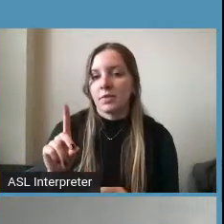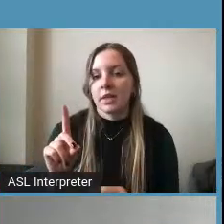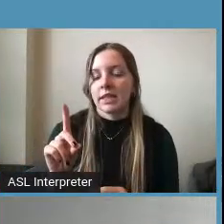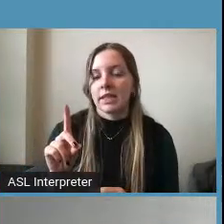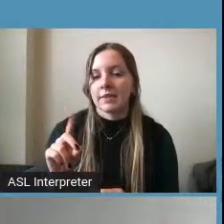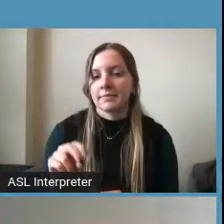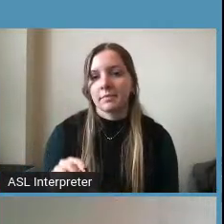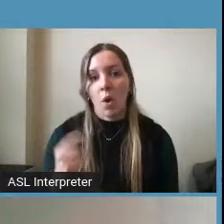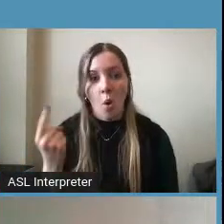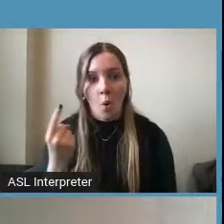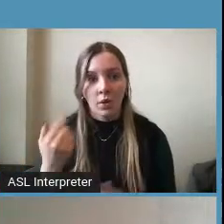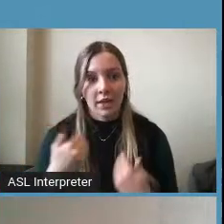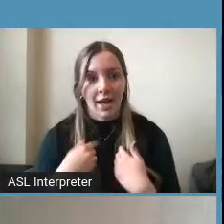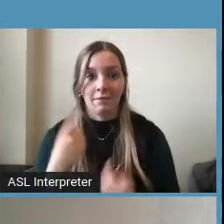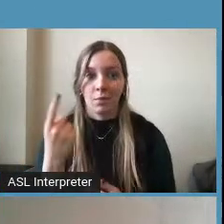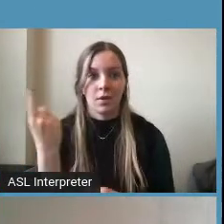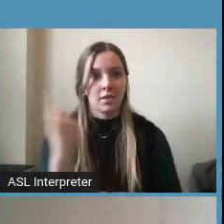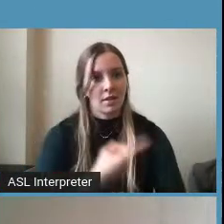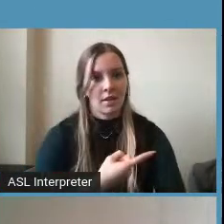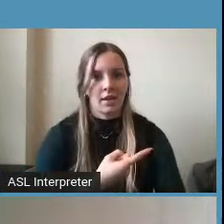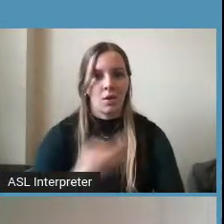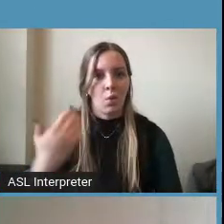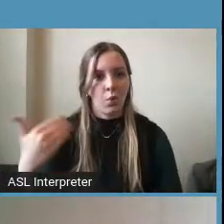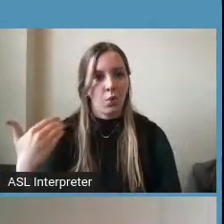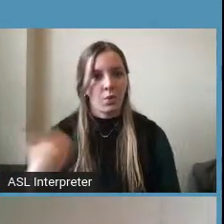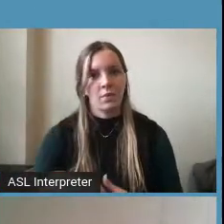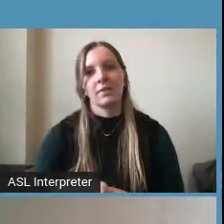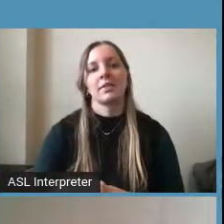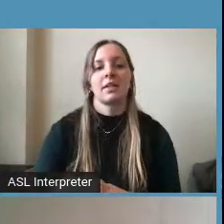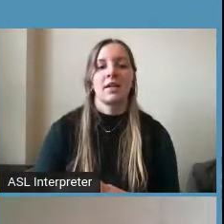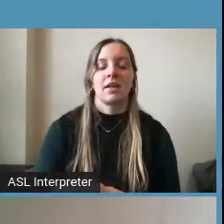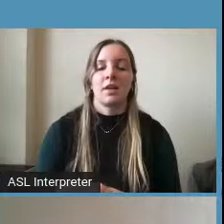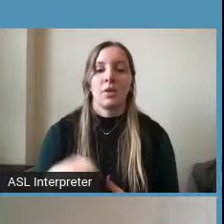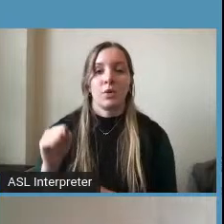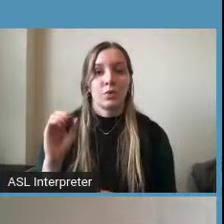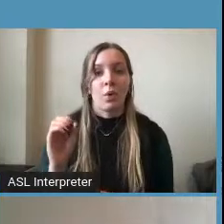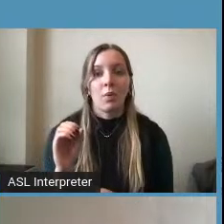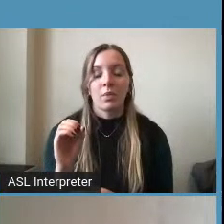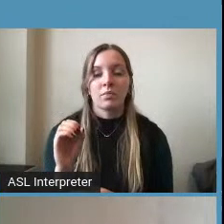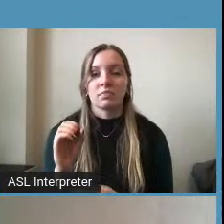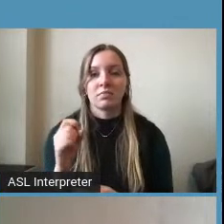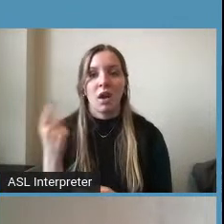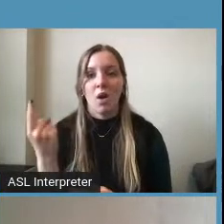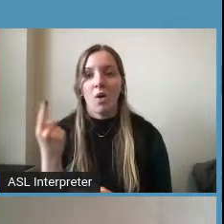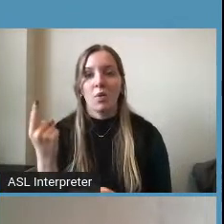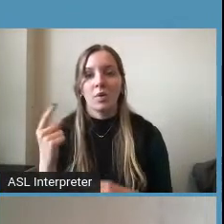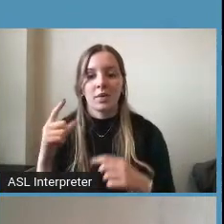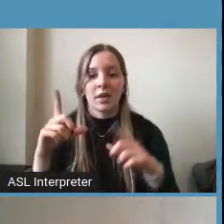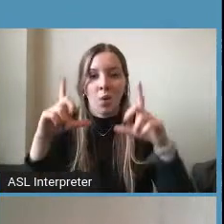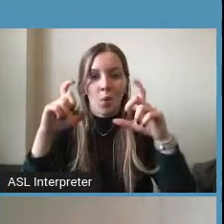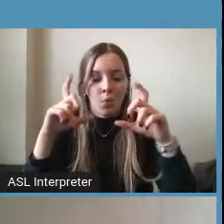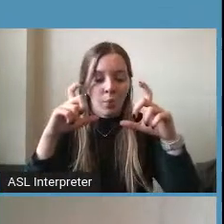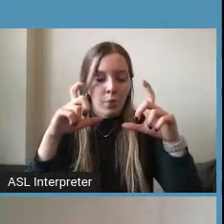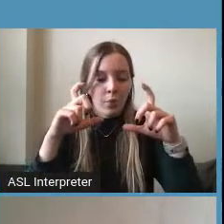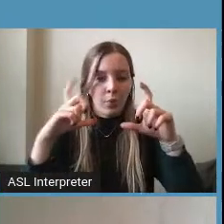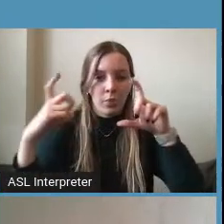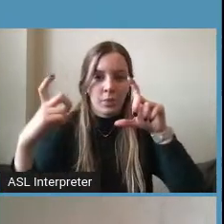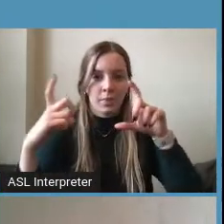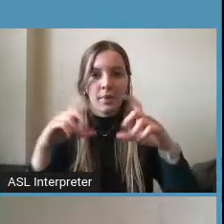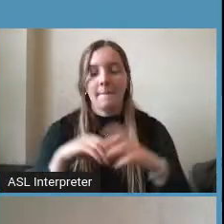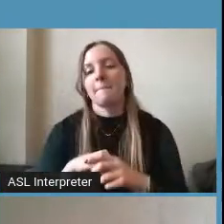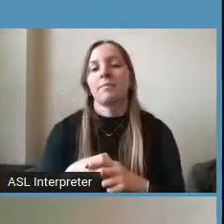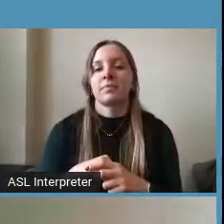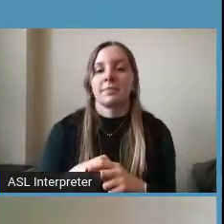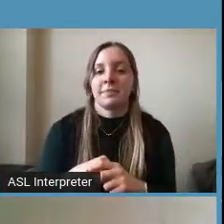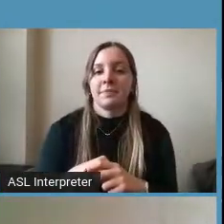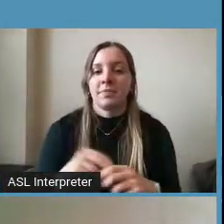We had to bring all of our own equipment and so forth. So we just took photographs of the rest of it to help document it. We did a couple of RTIs